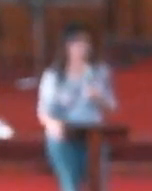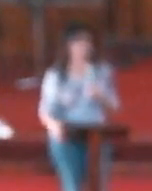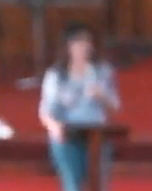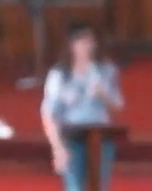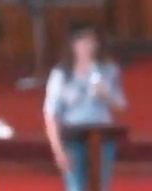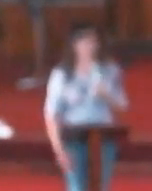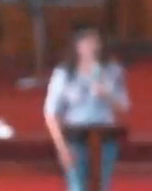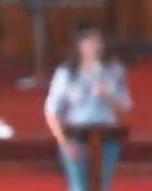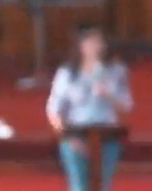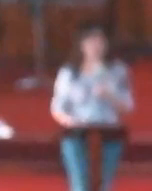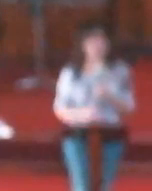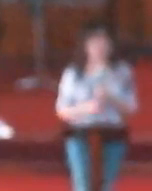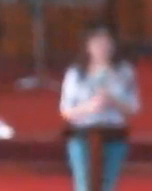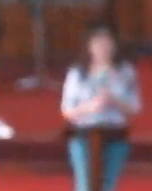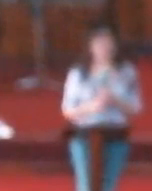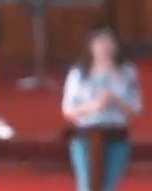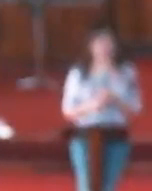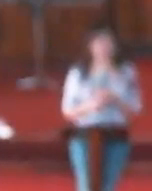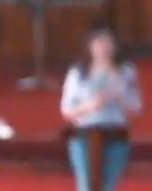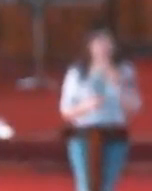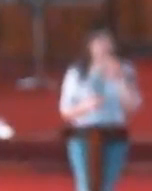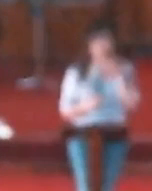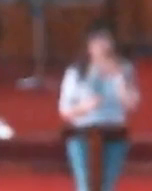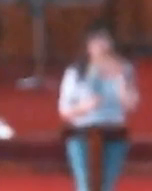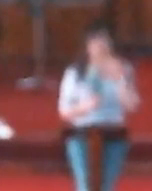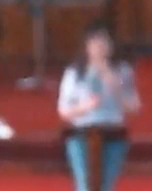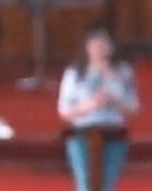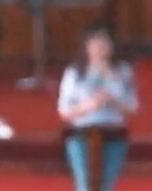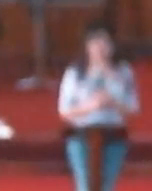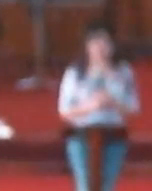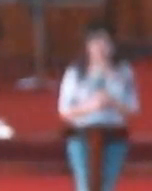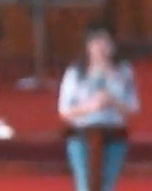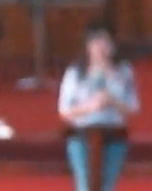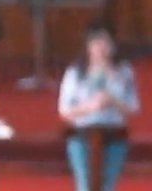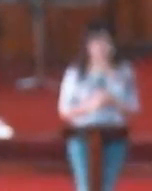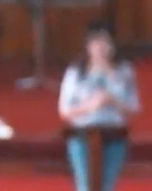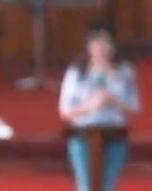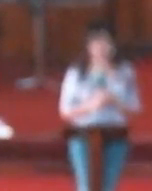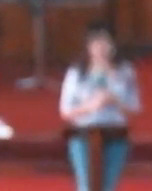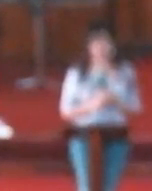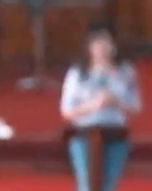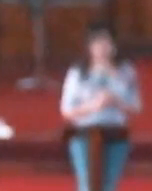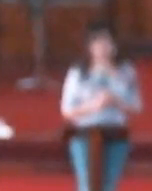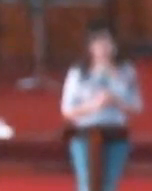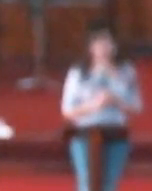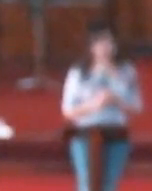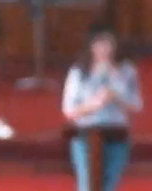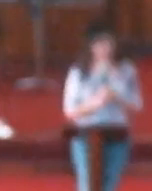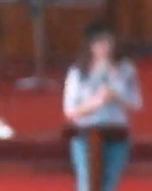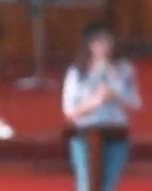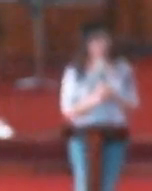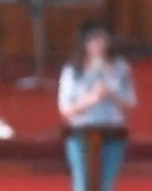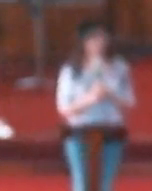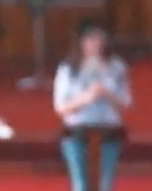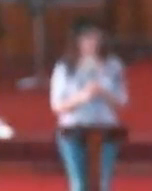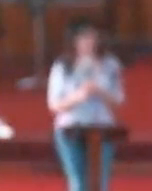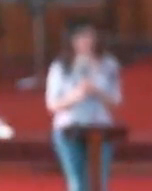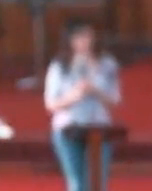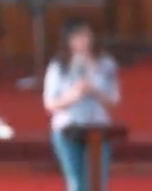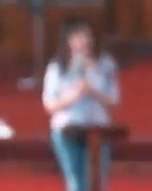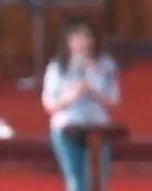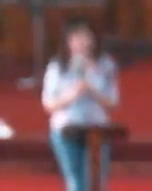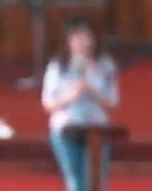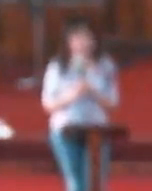por el Espíritu Santo, inspirada por Dios, usada para traer bendición a los que están alrededor. A tongue that is inspired by God,